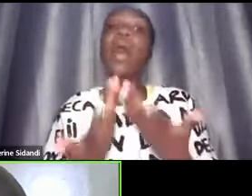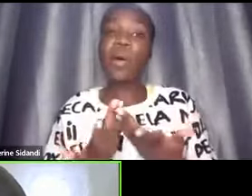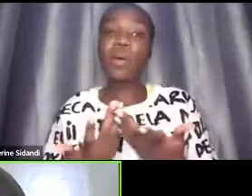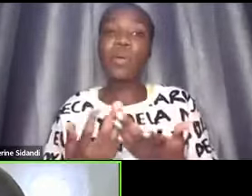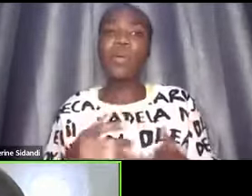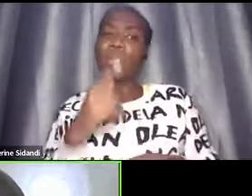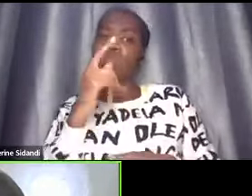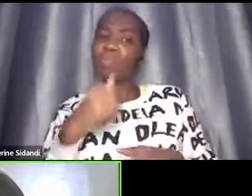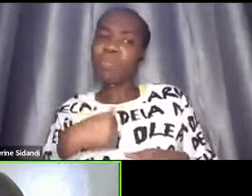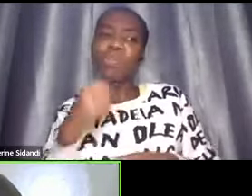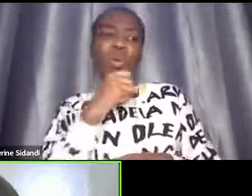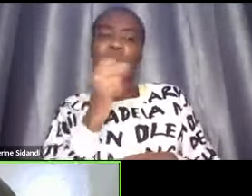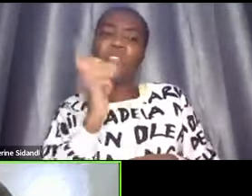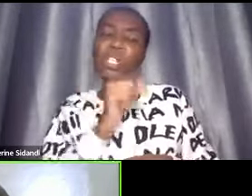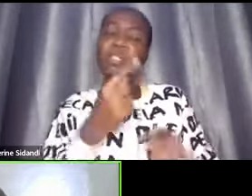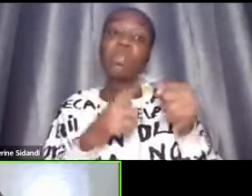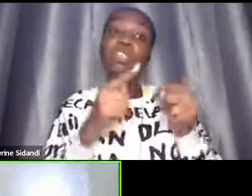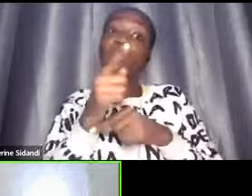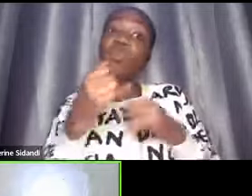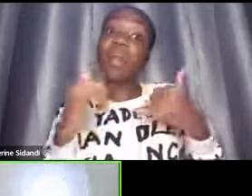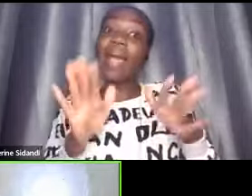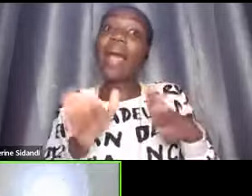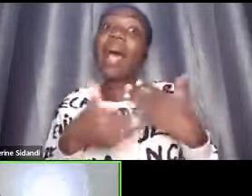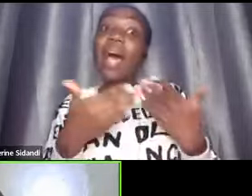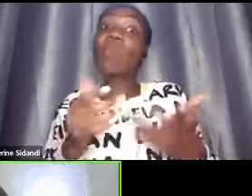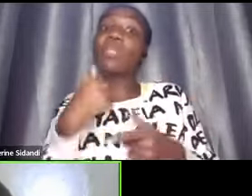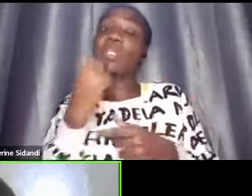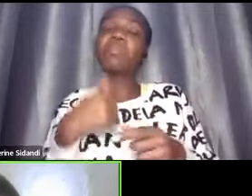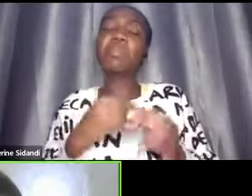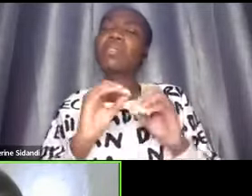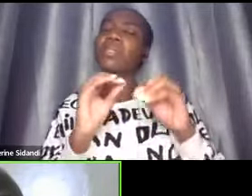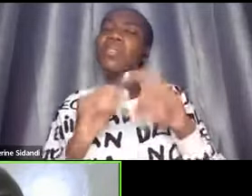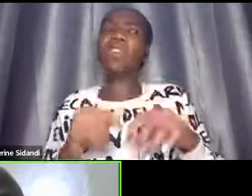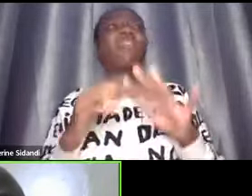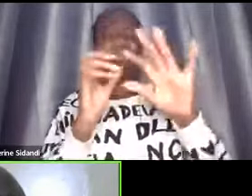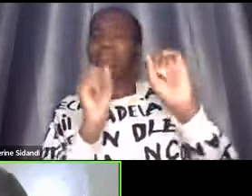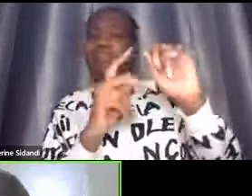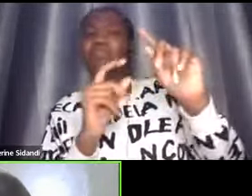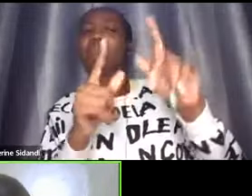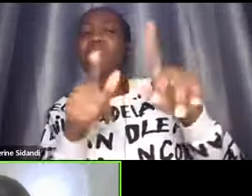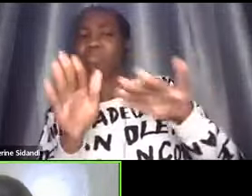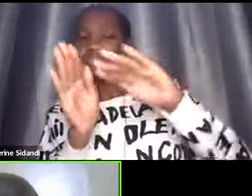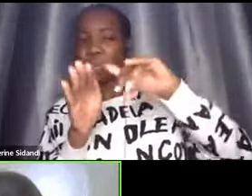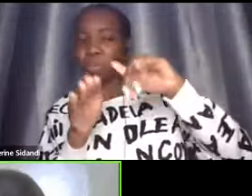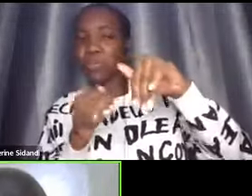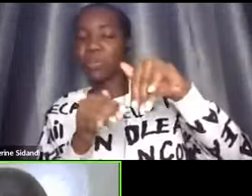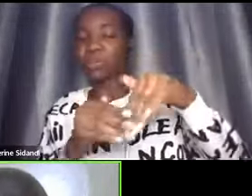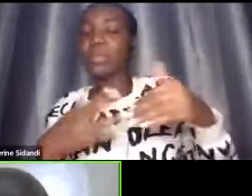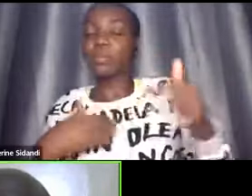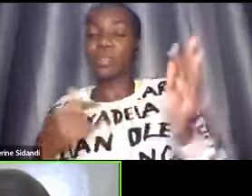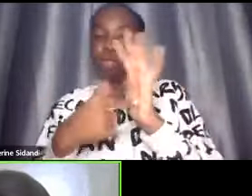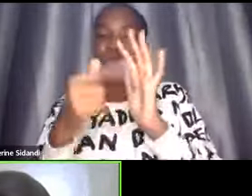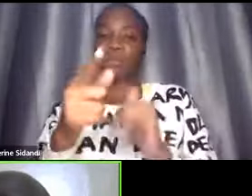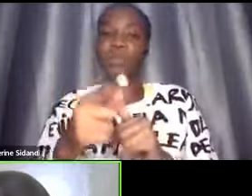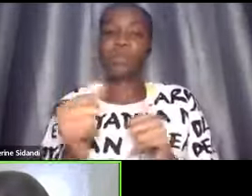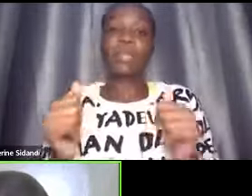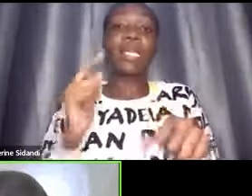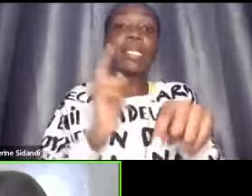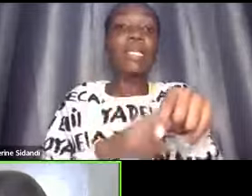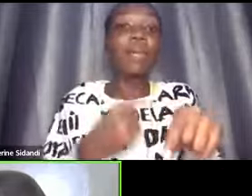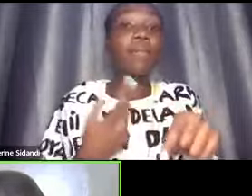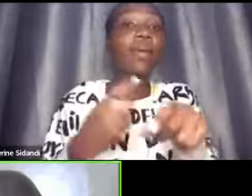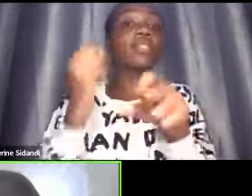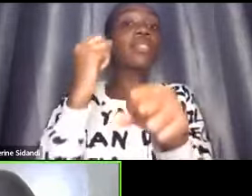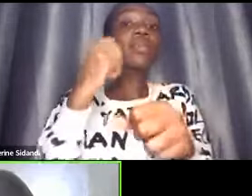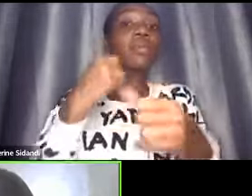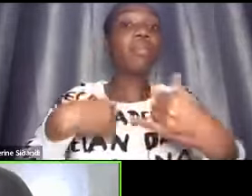play country music?" The young man told him, "Now sit down. Let me show you. When we play country music, we switch off these